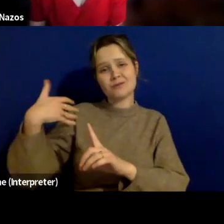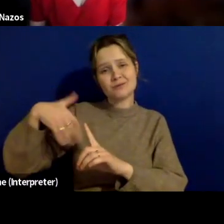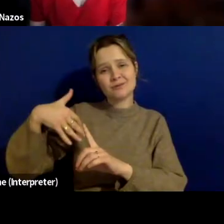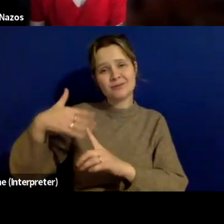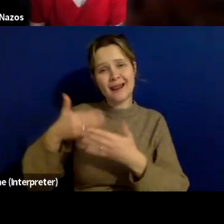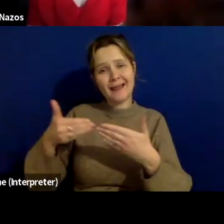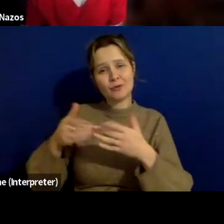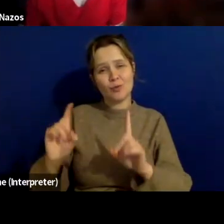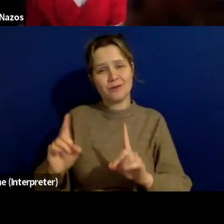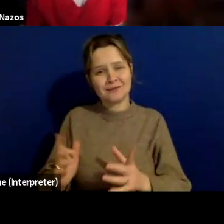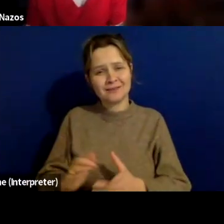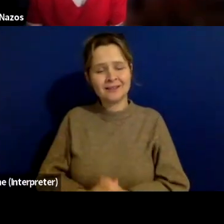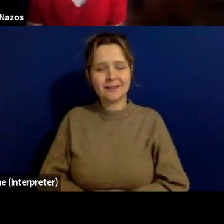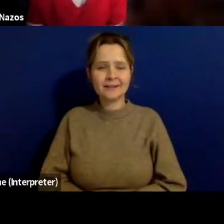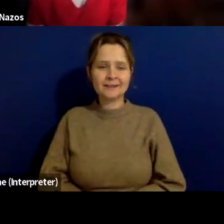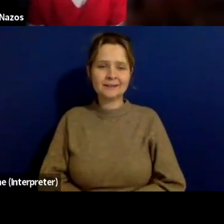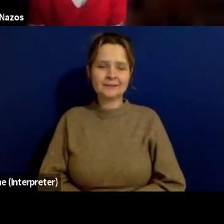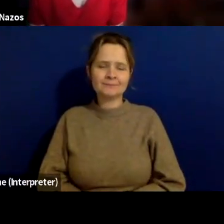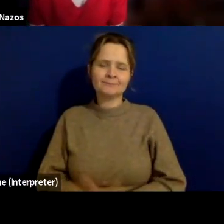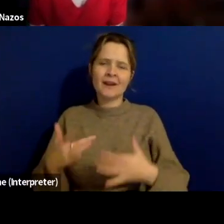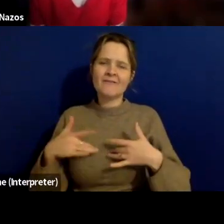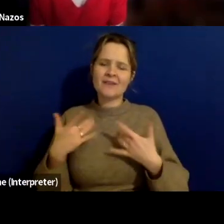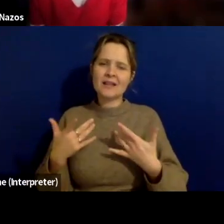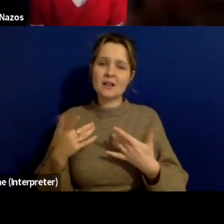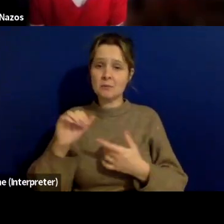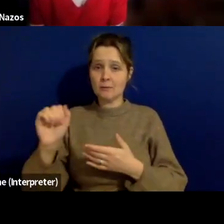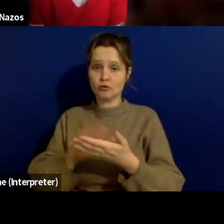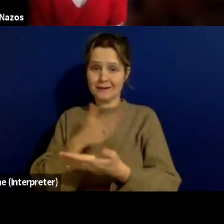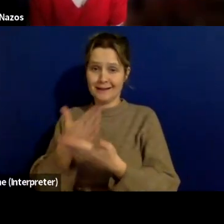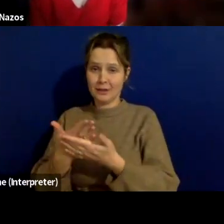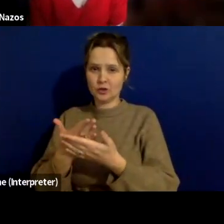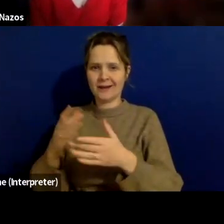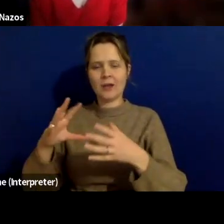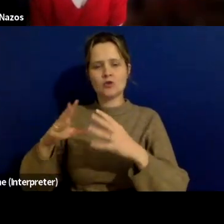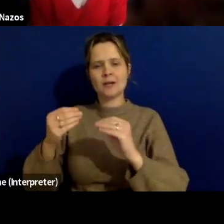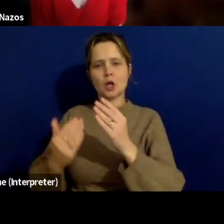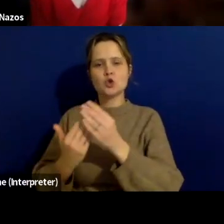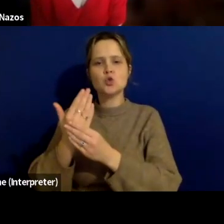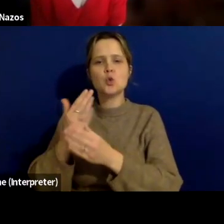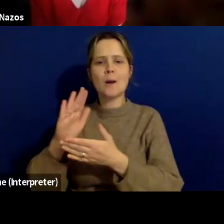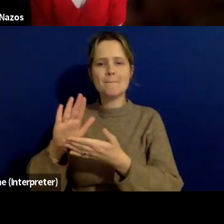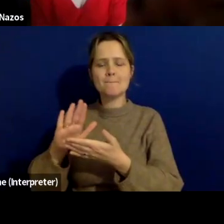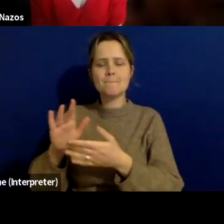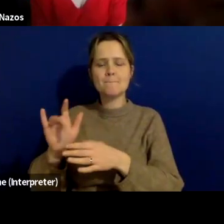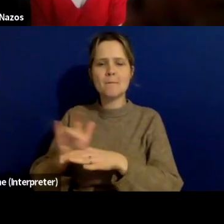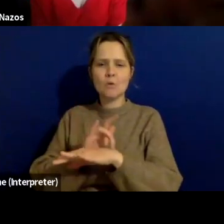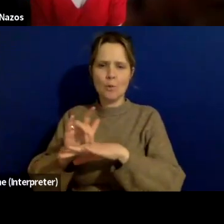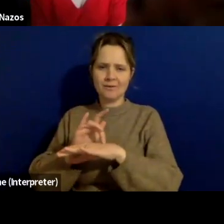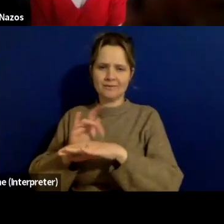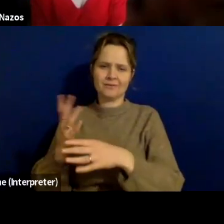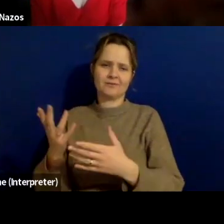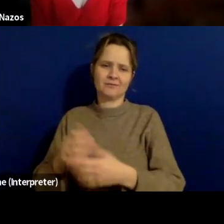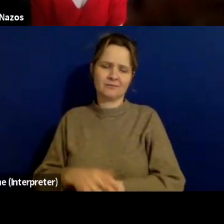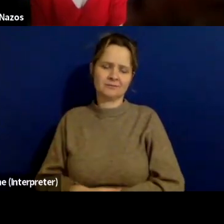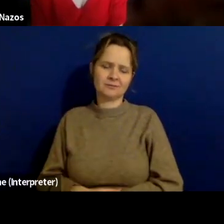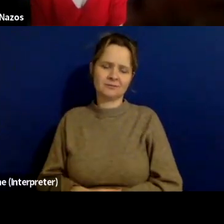So I feel that it's a new performance of the poem, and that's